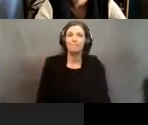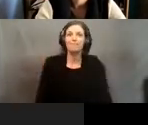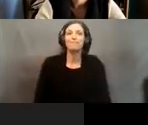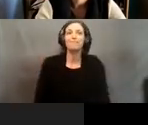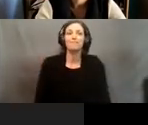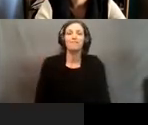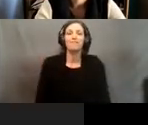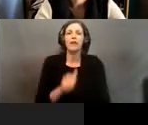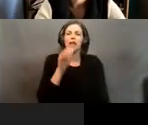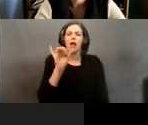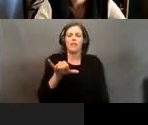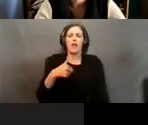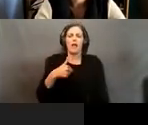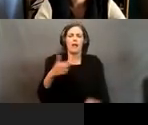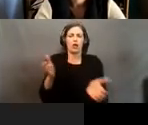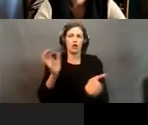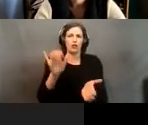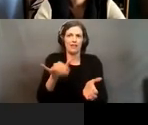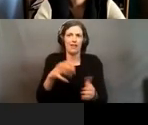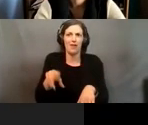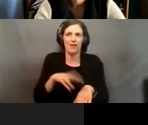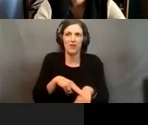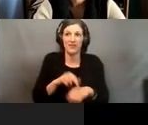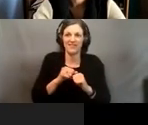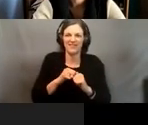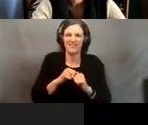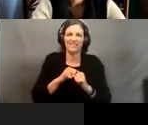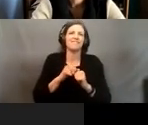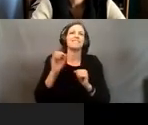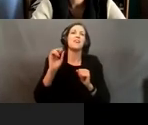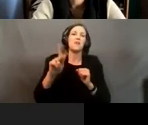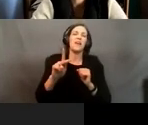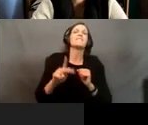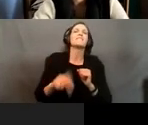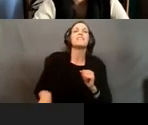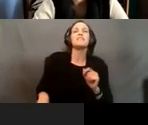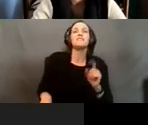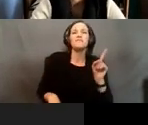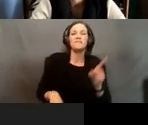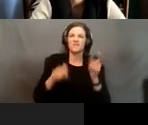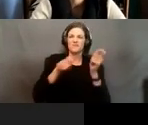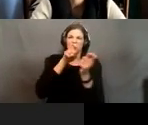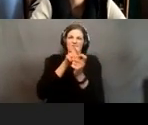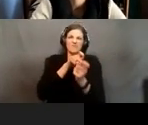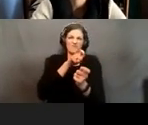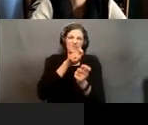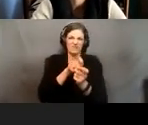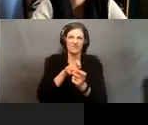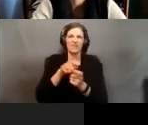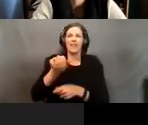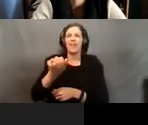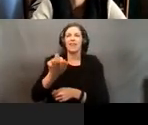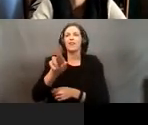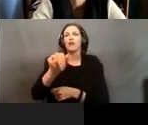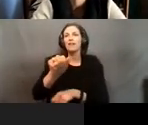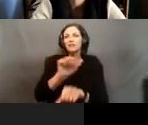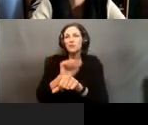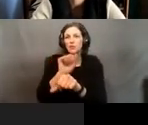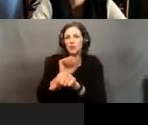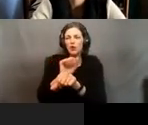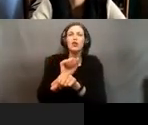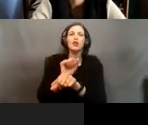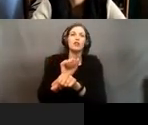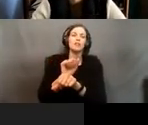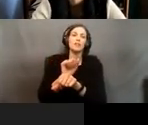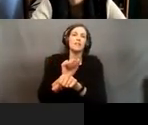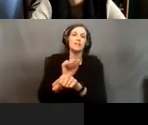Not that I'm encouraging that, of course. Okay, so on to the details of the work that AARA has, you know,